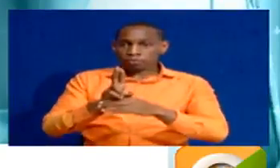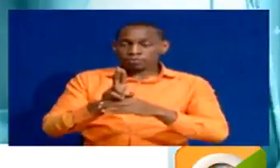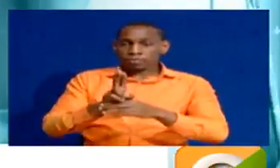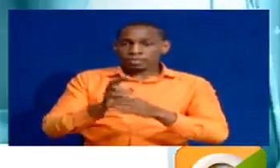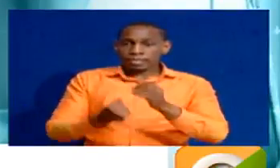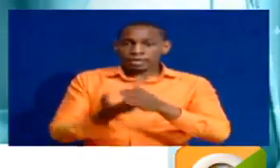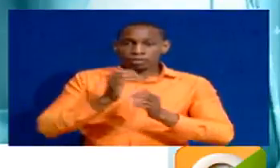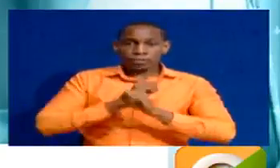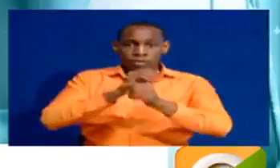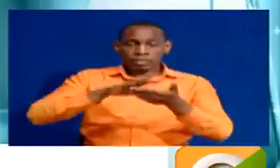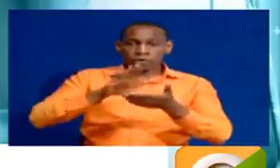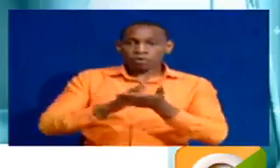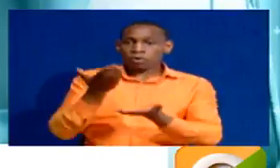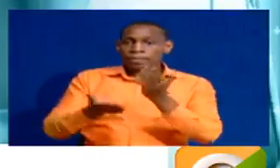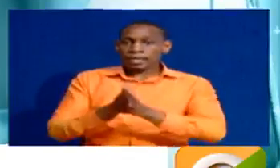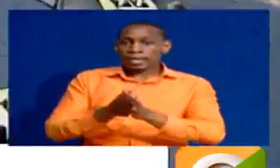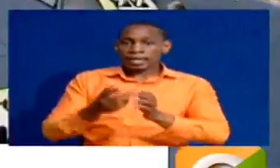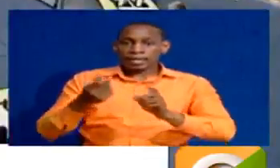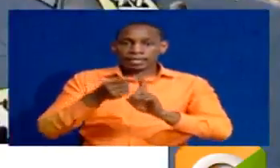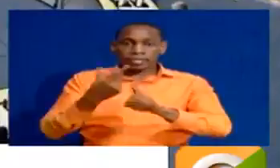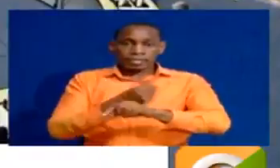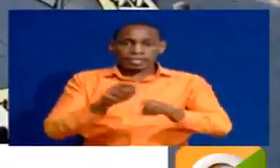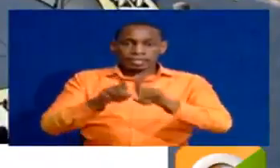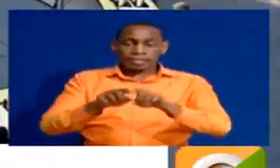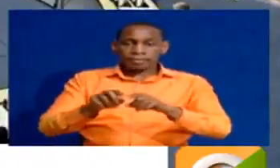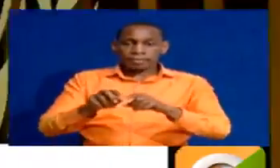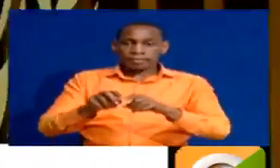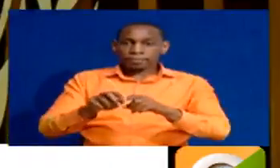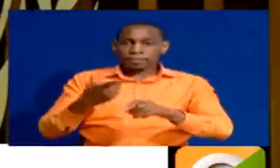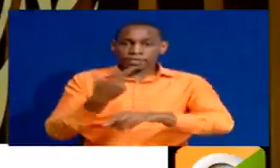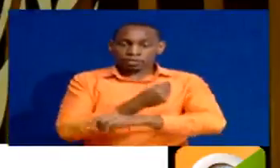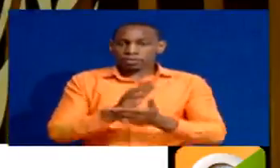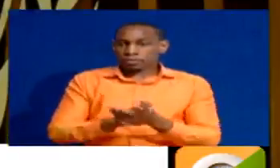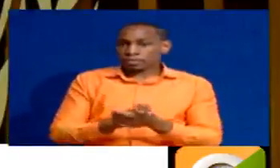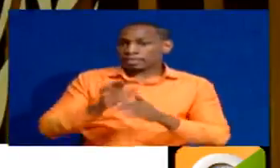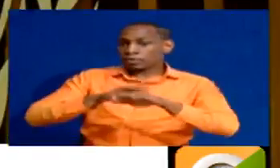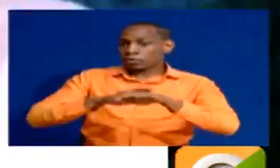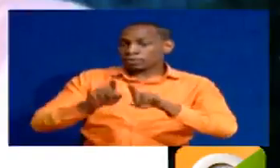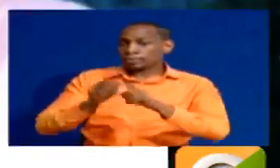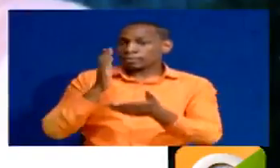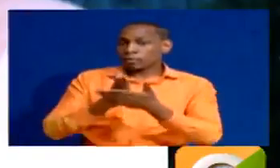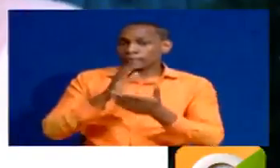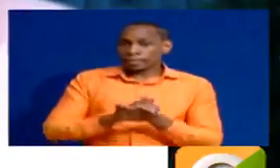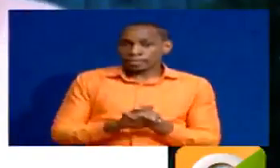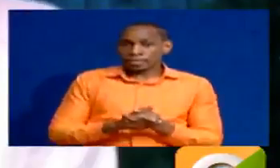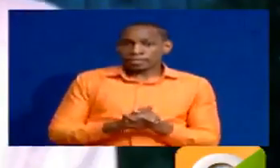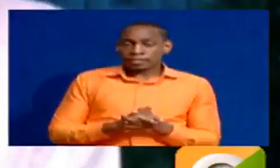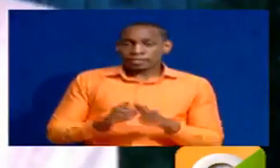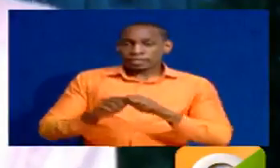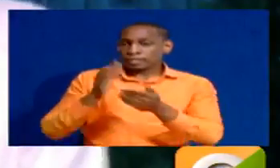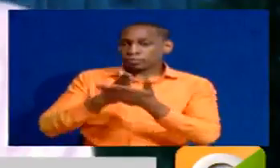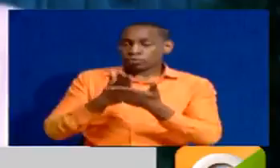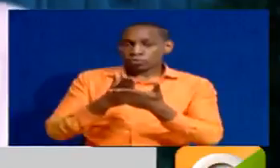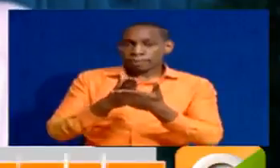induced higher antibodies than two doses of AstraZeneca. It's very good. It's reassuring. And there is obviously